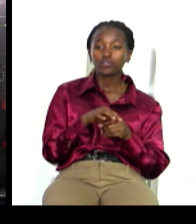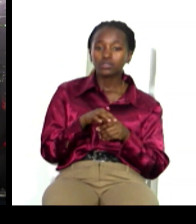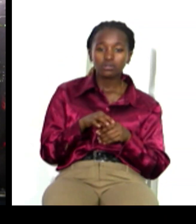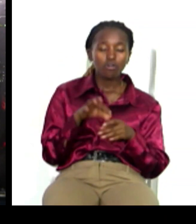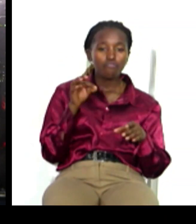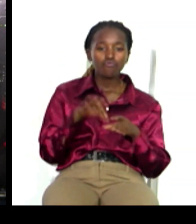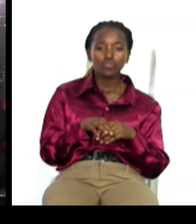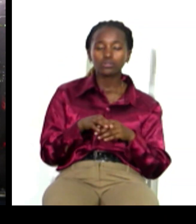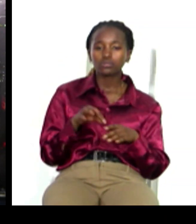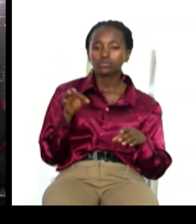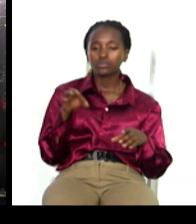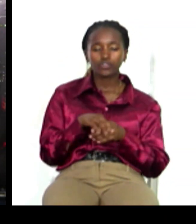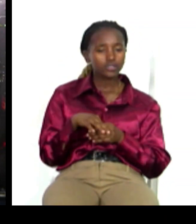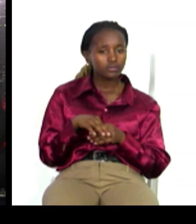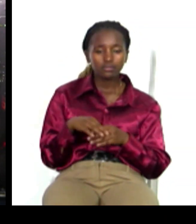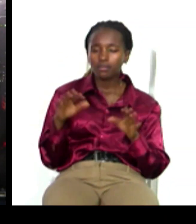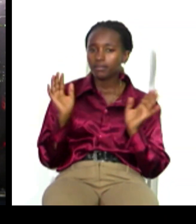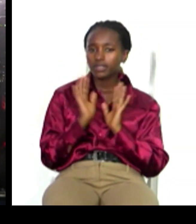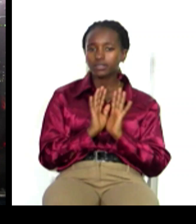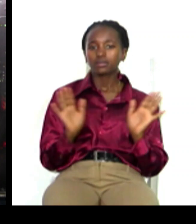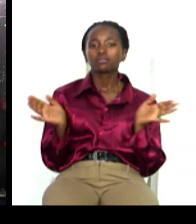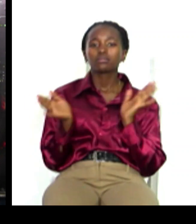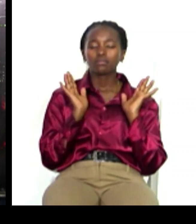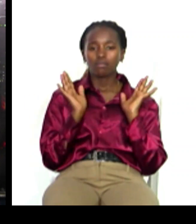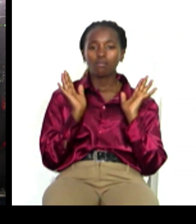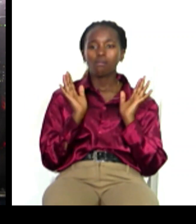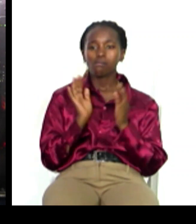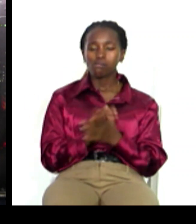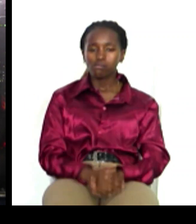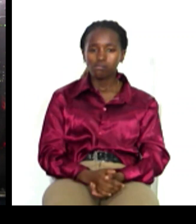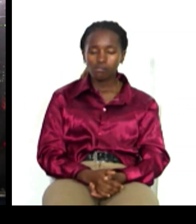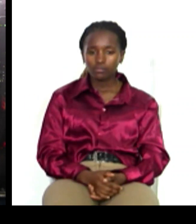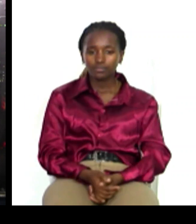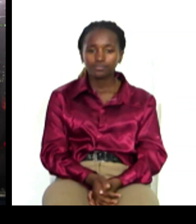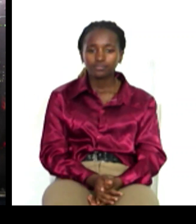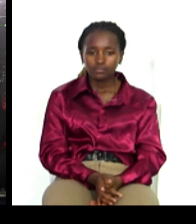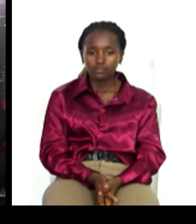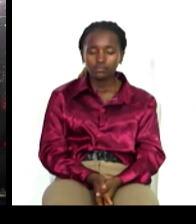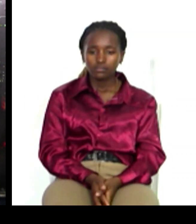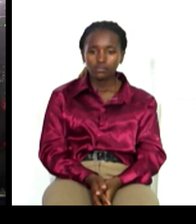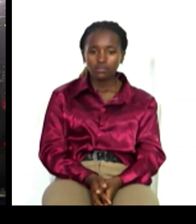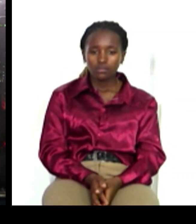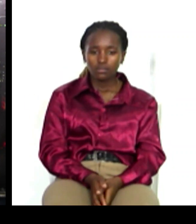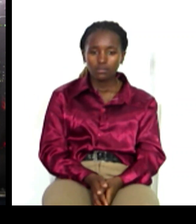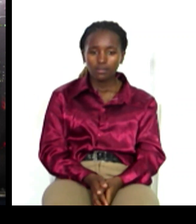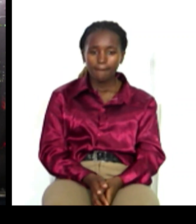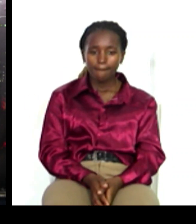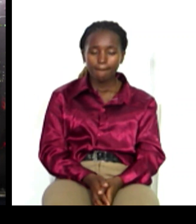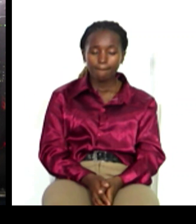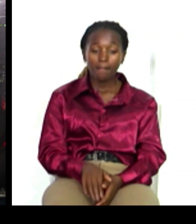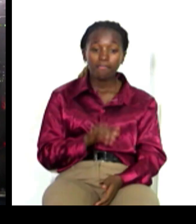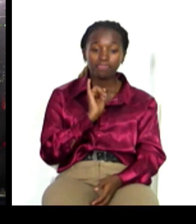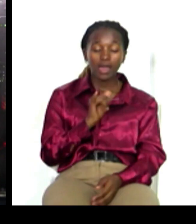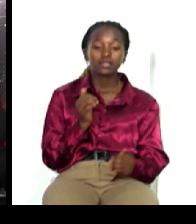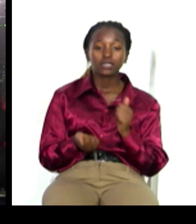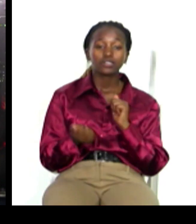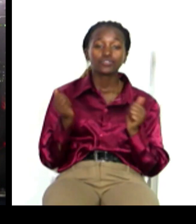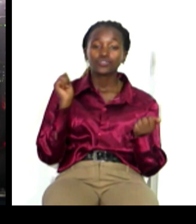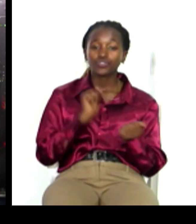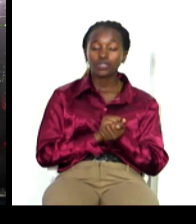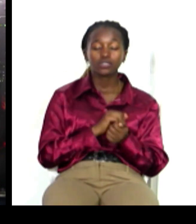wetu. Kwanza huko kwetu walikuwa wanasema Jadot. Inamaanisha mtu wetu. Hatuwezi acha mtu wetu. That is going to